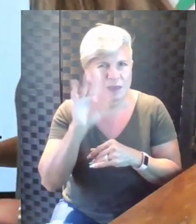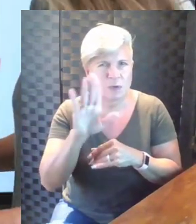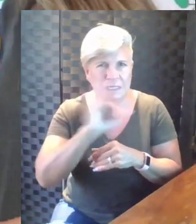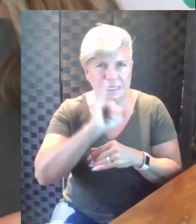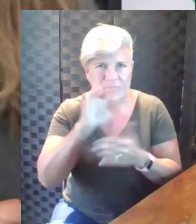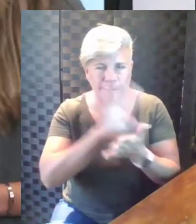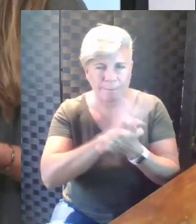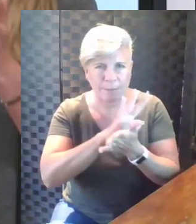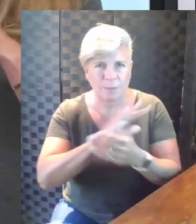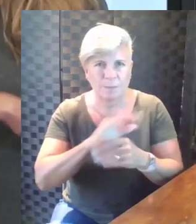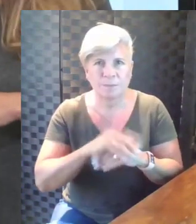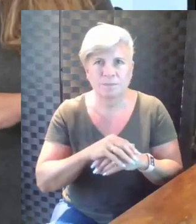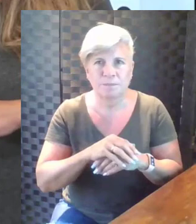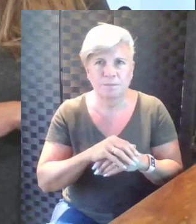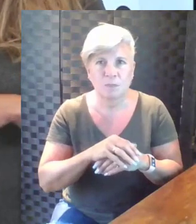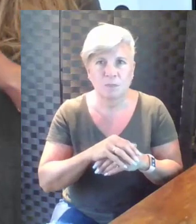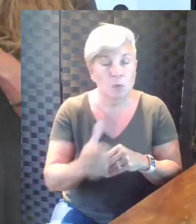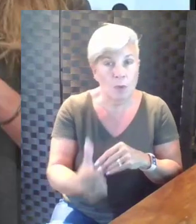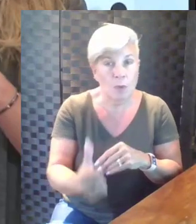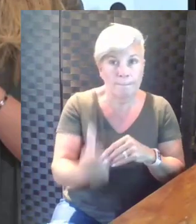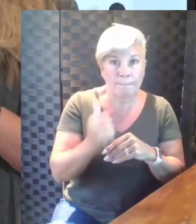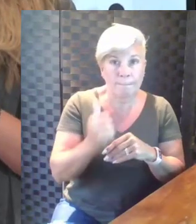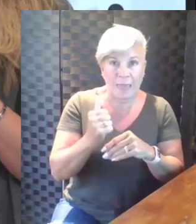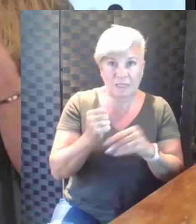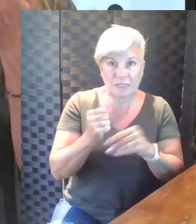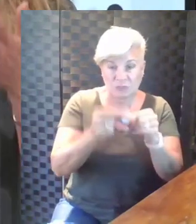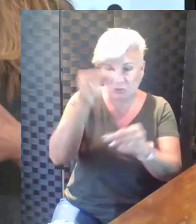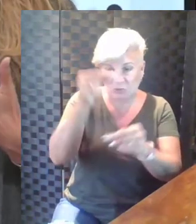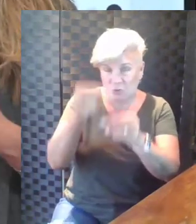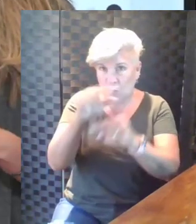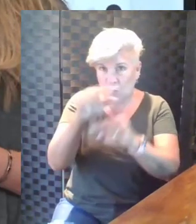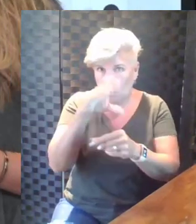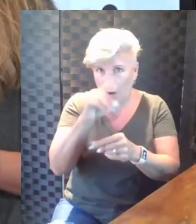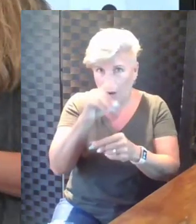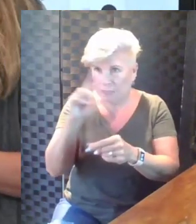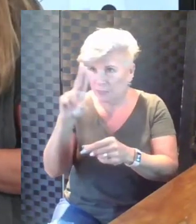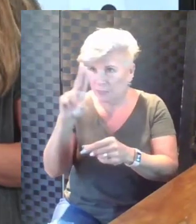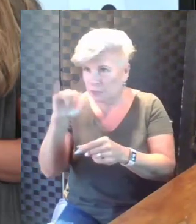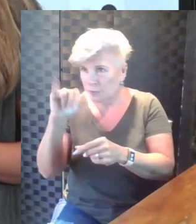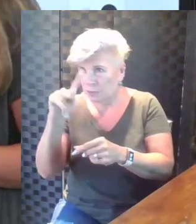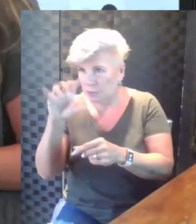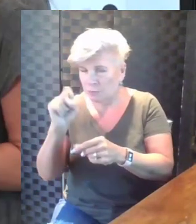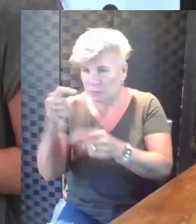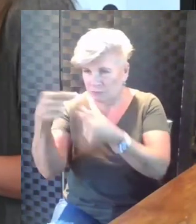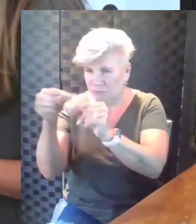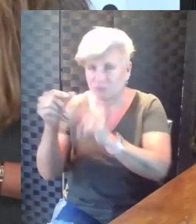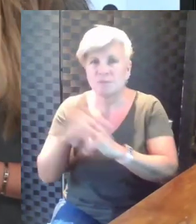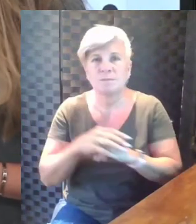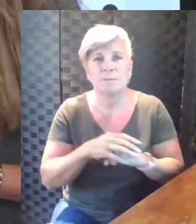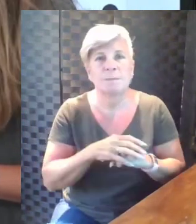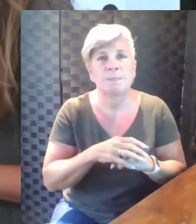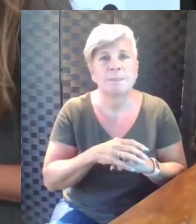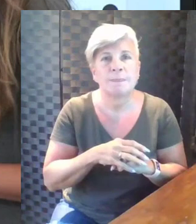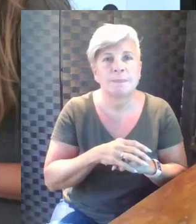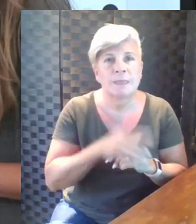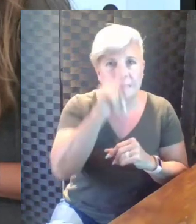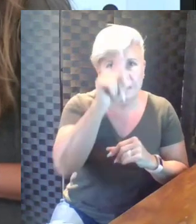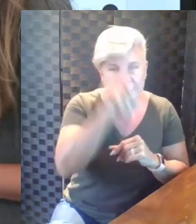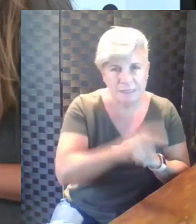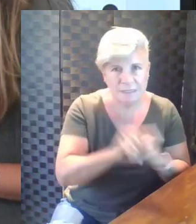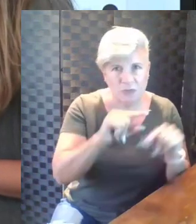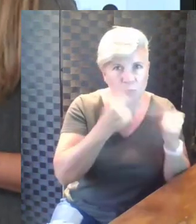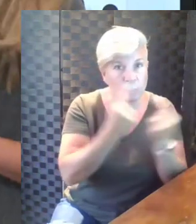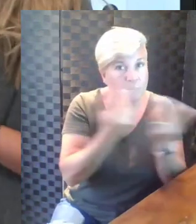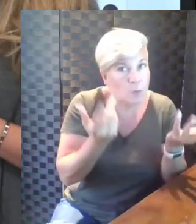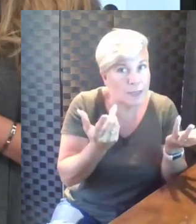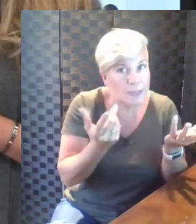page. All right, and we've gone back to our sticks and cubes, or our rods and units, whatever you would like to call those. So this is a group